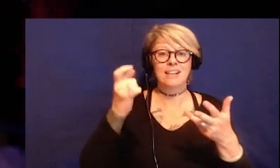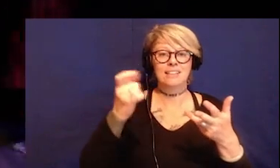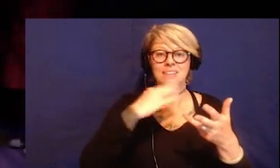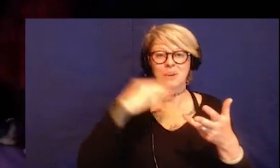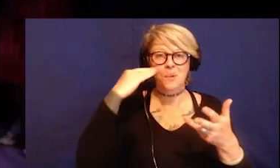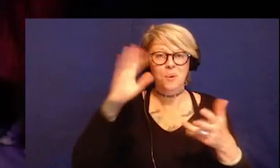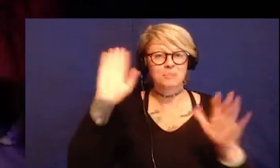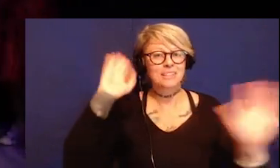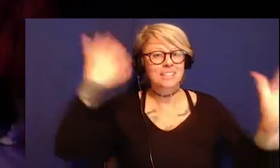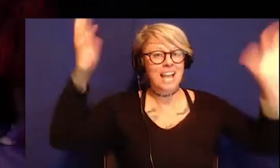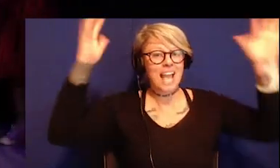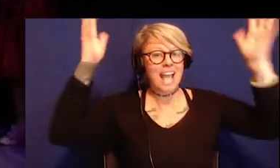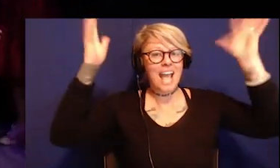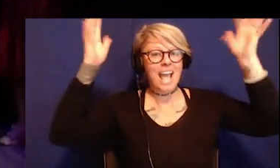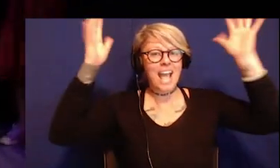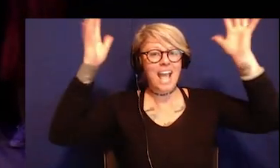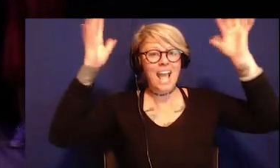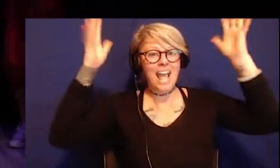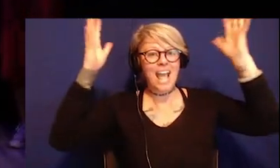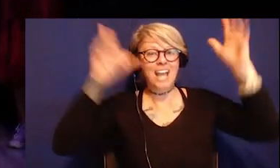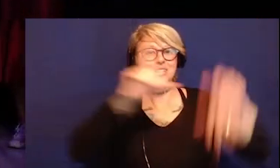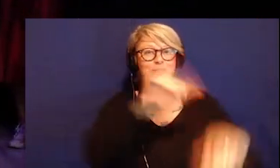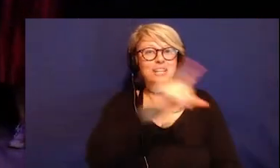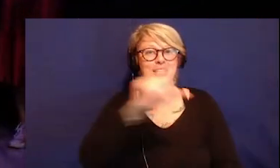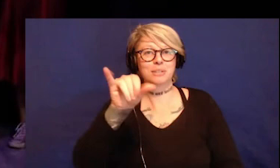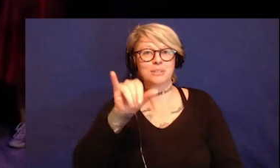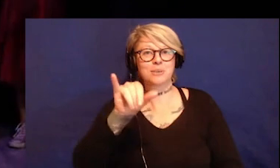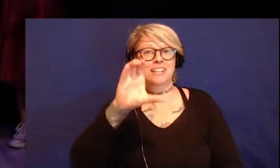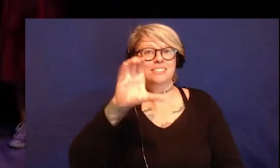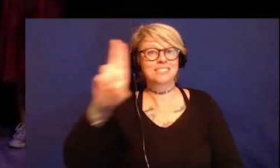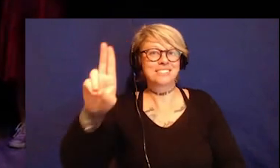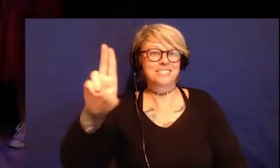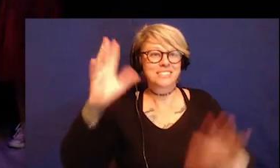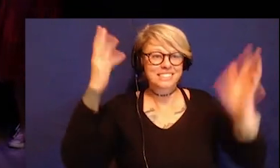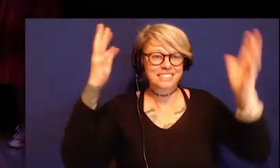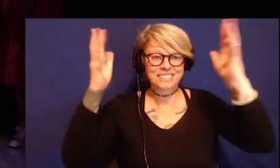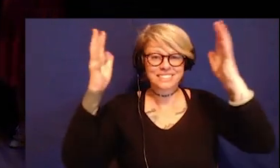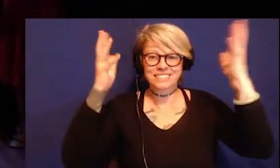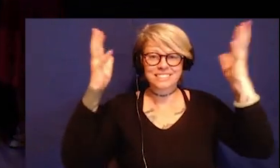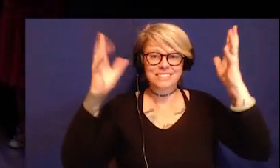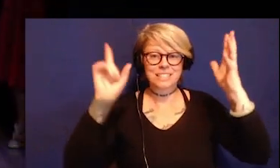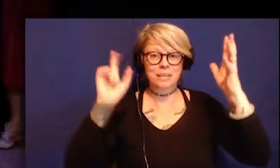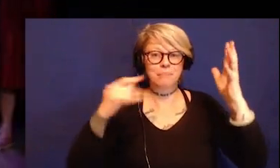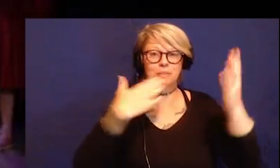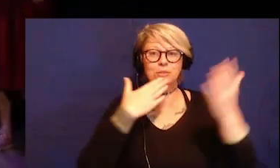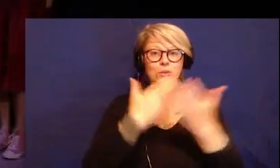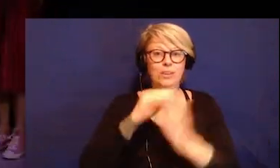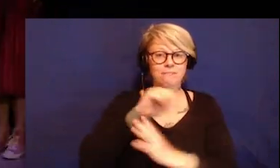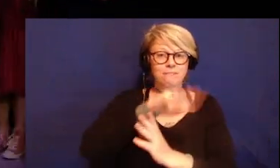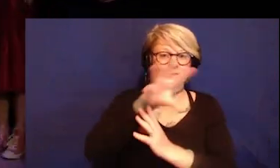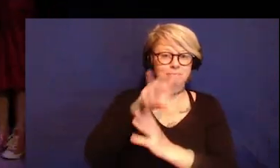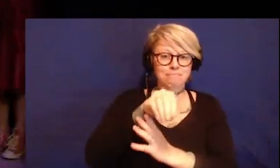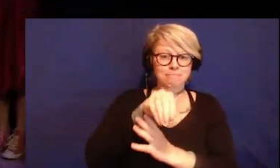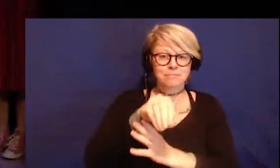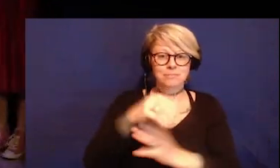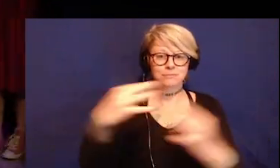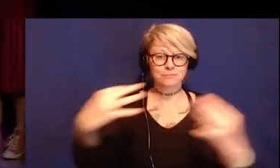Creators Unit 2022. Here, you got to get a good photo. Smile to the camera